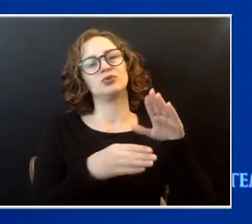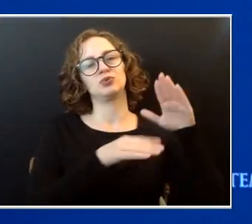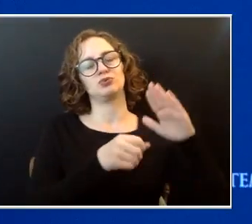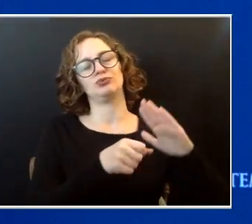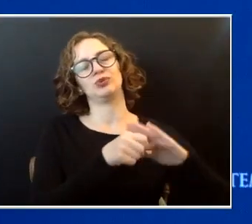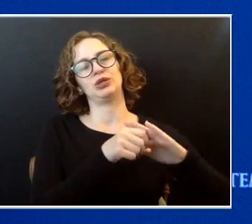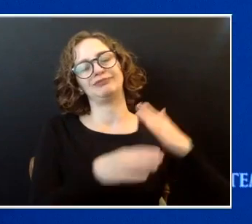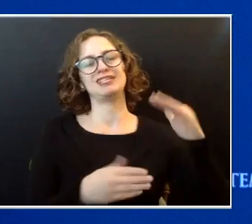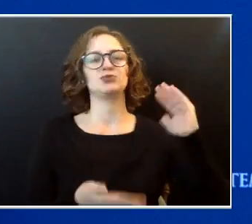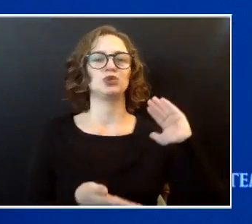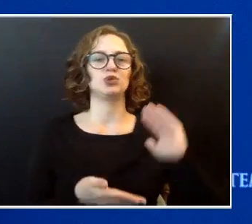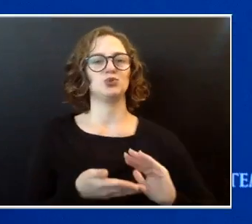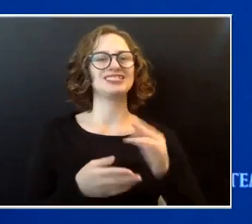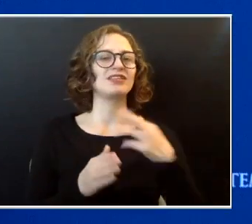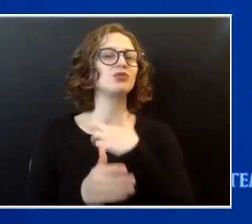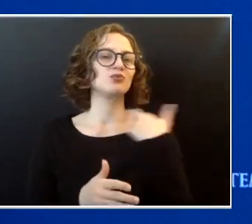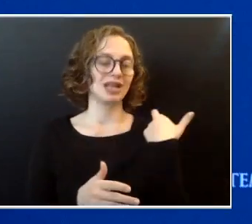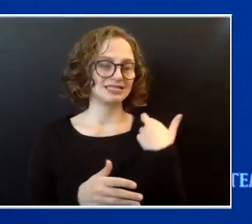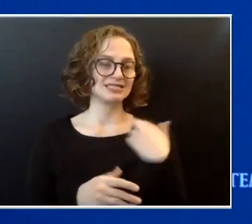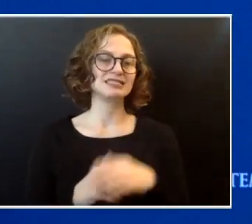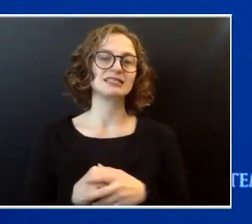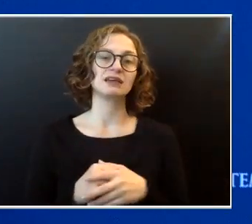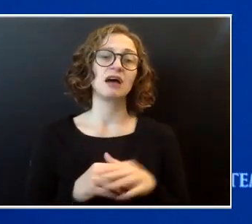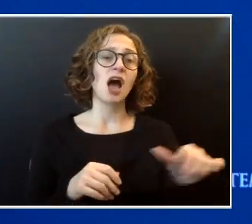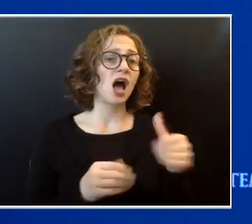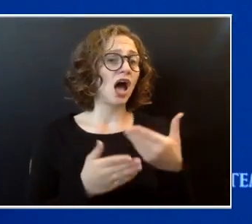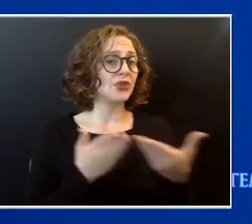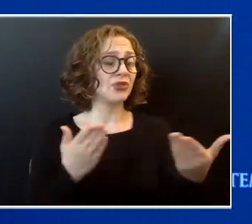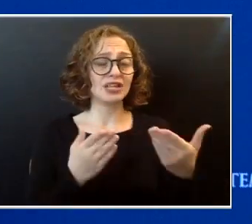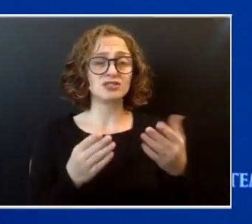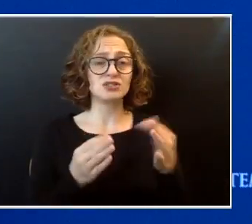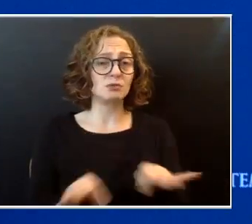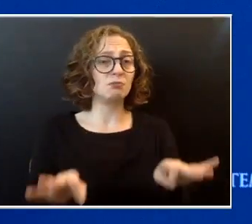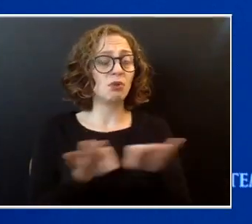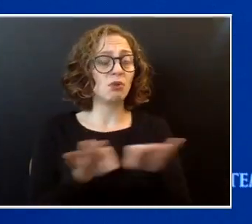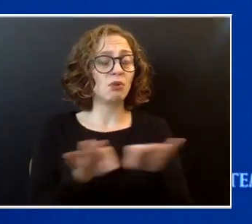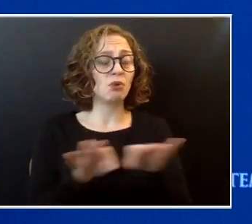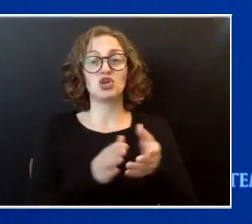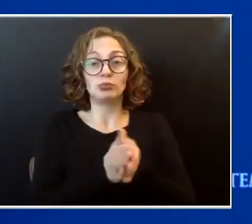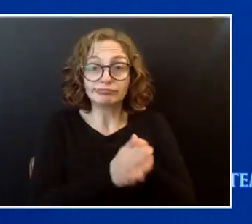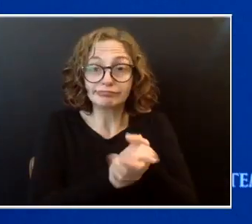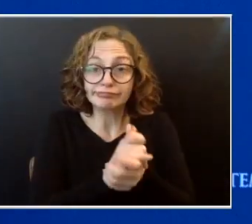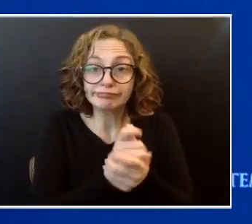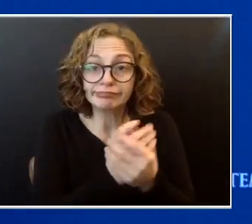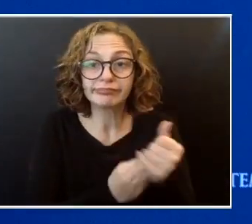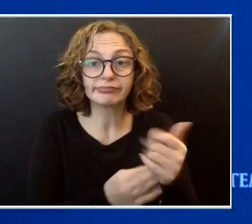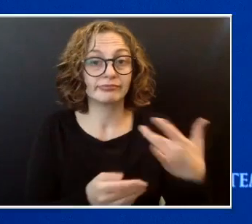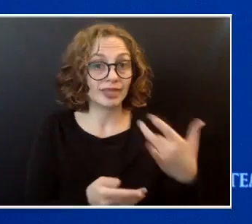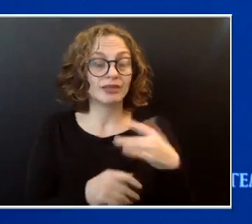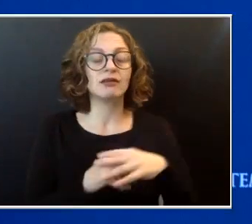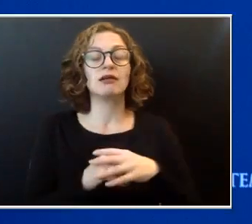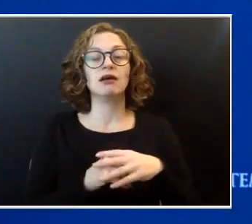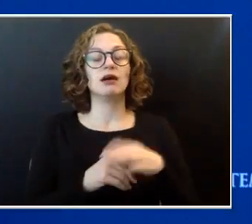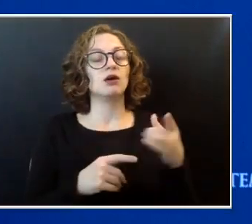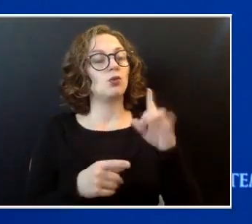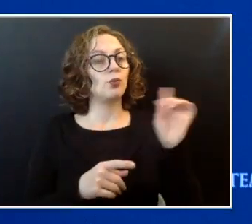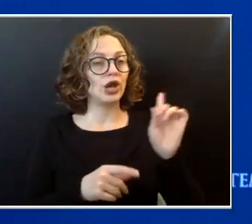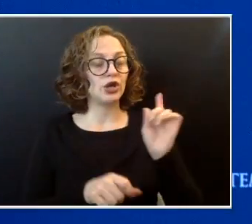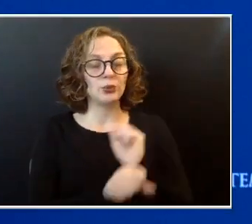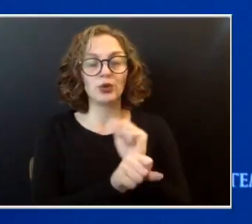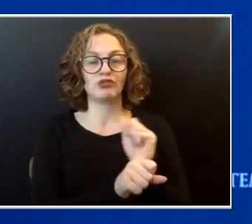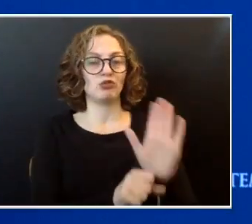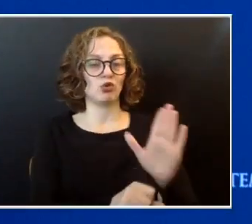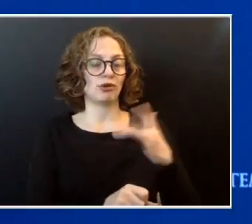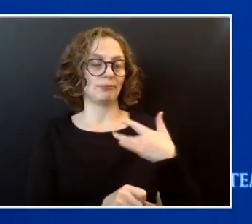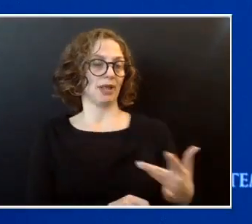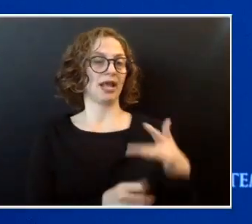understanding what kind of environment you're in and the engineering in that area. Are you really outside, or are you small confined spaces. So there are multiple factors